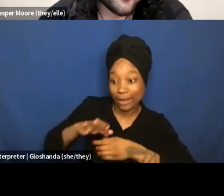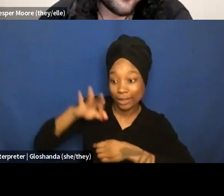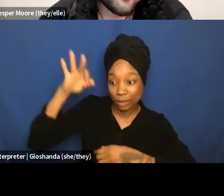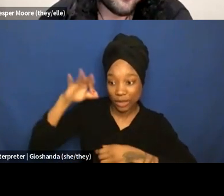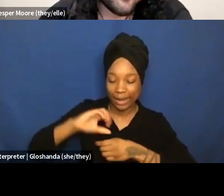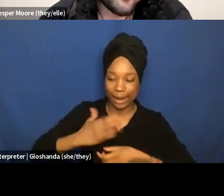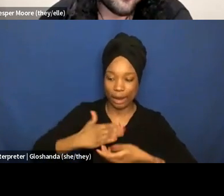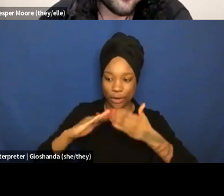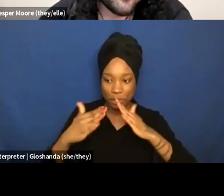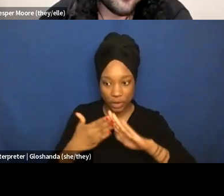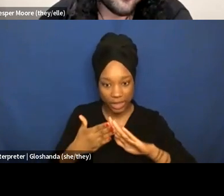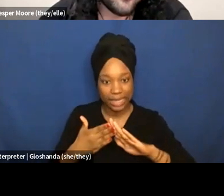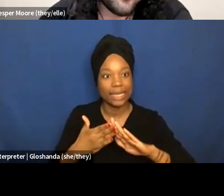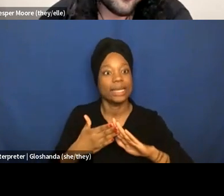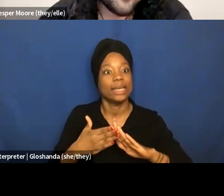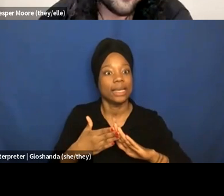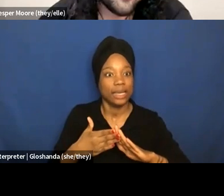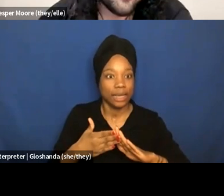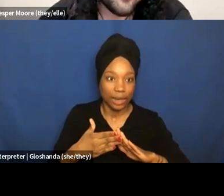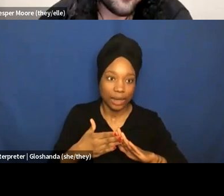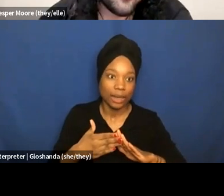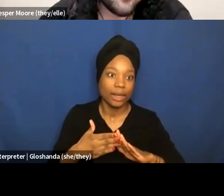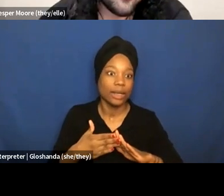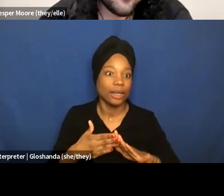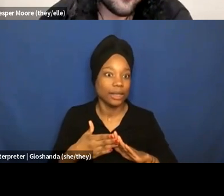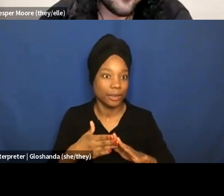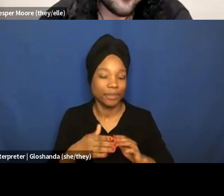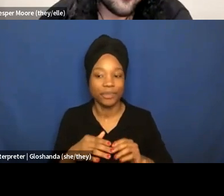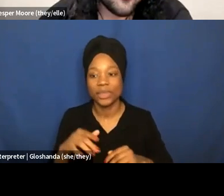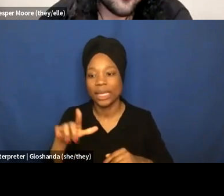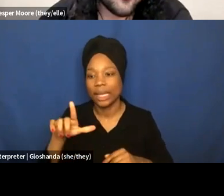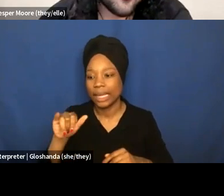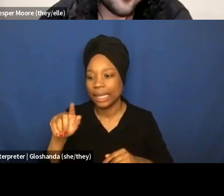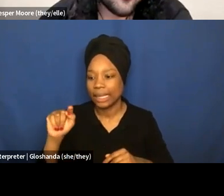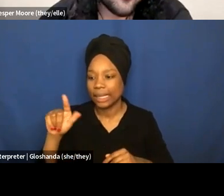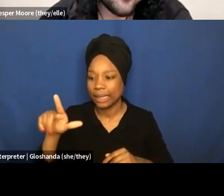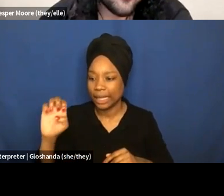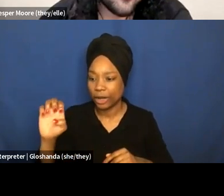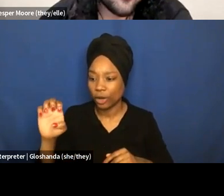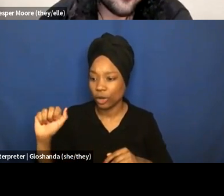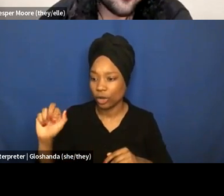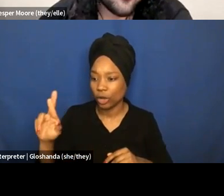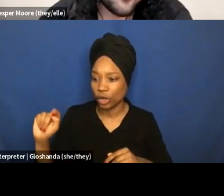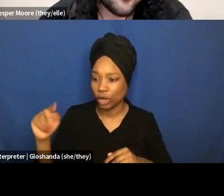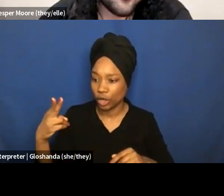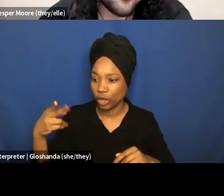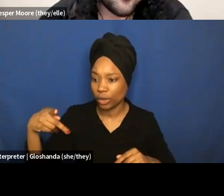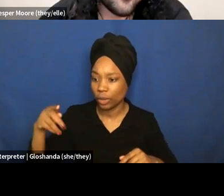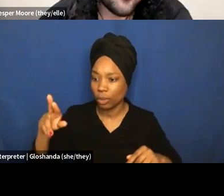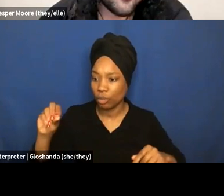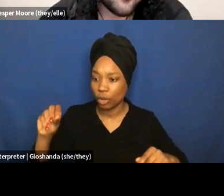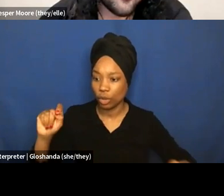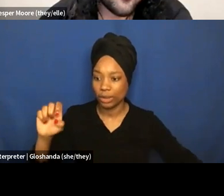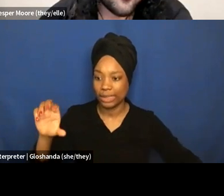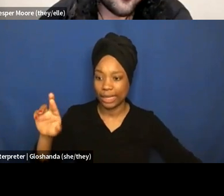we pushed elders out. Little Earth Protectors is this wonderful group in Minneapolis that they, it's a, you know,